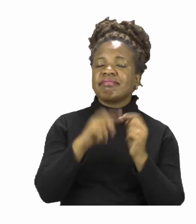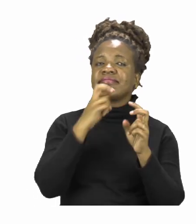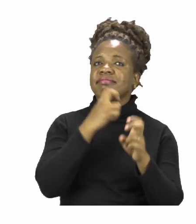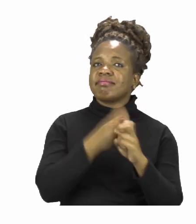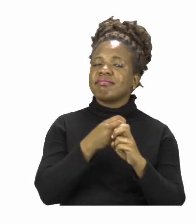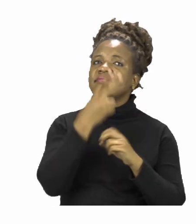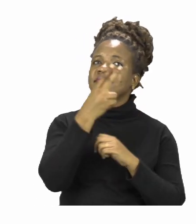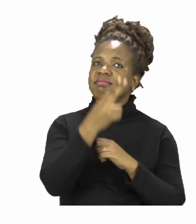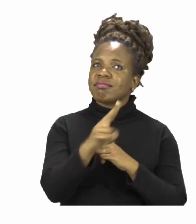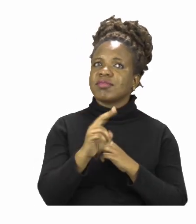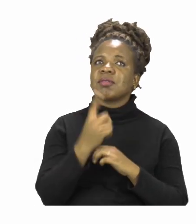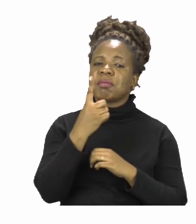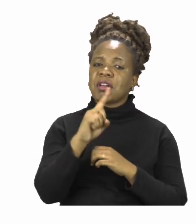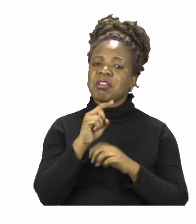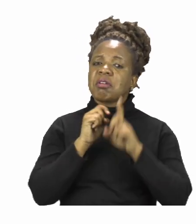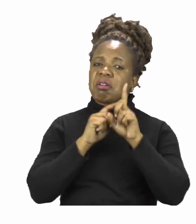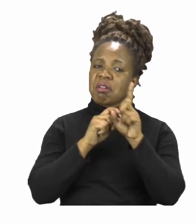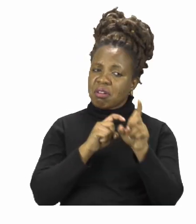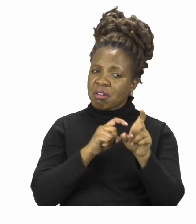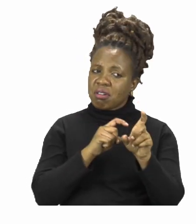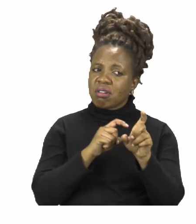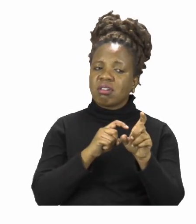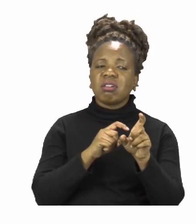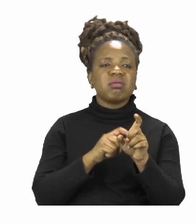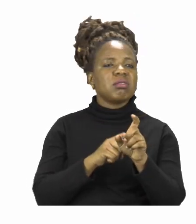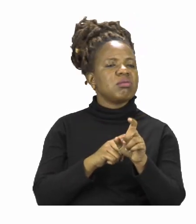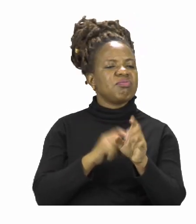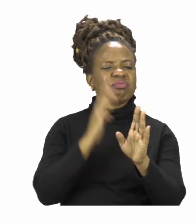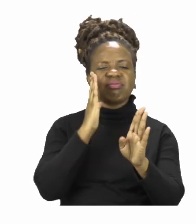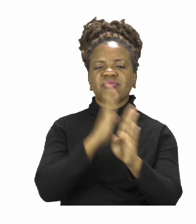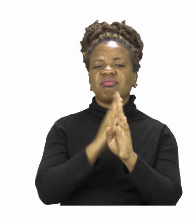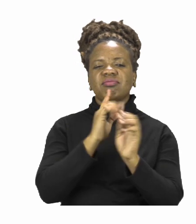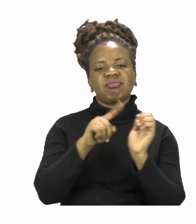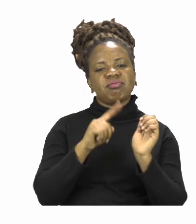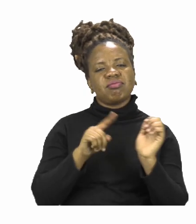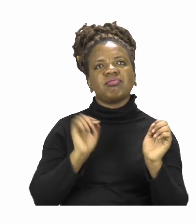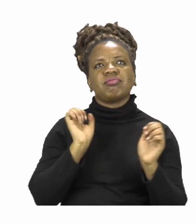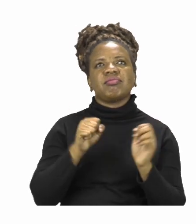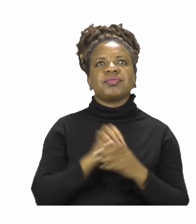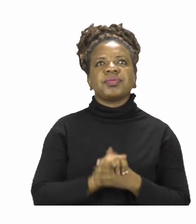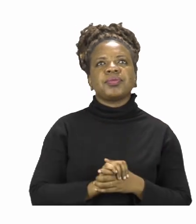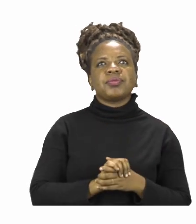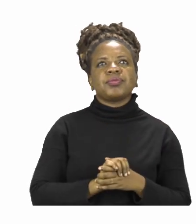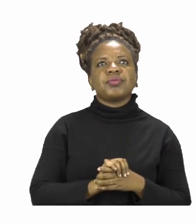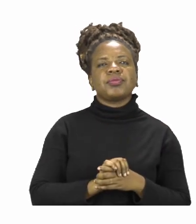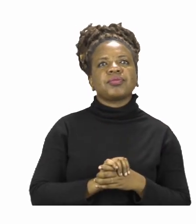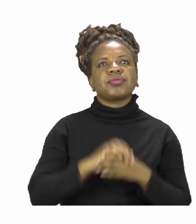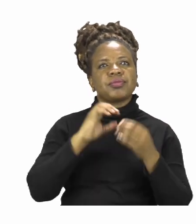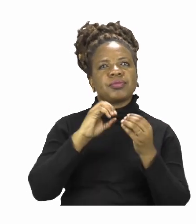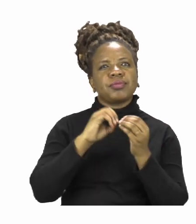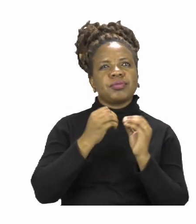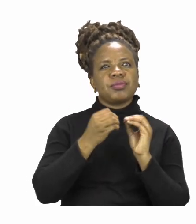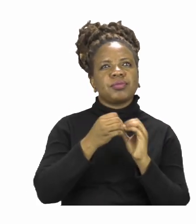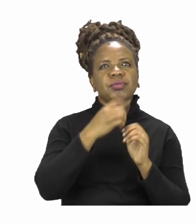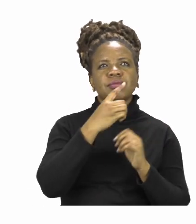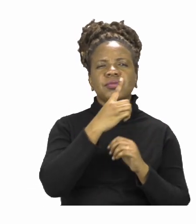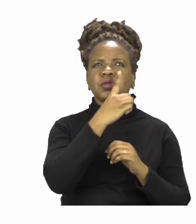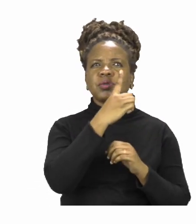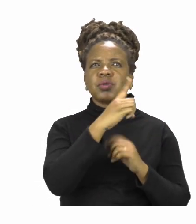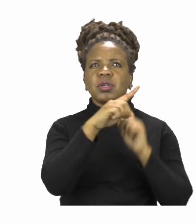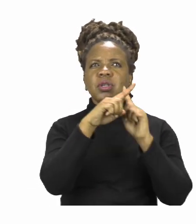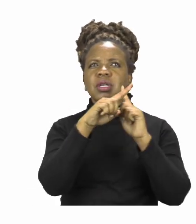we're going to do the first one together, which says 1 times 3. And then we're going to do the next one, which